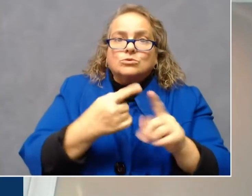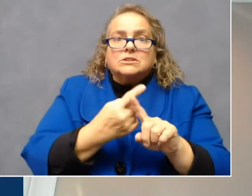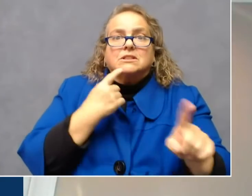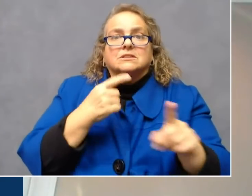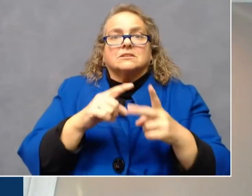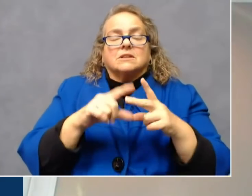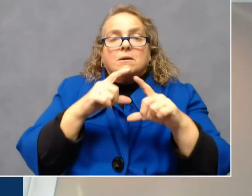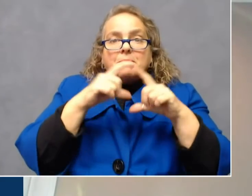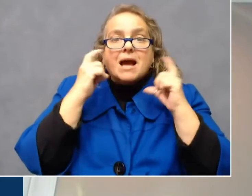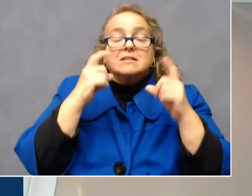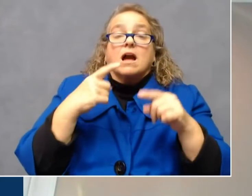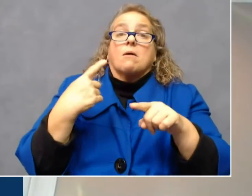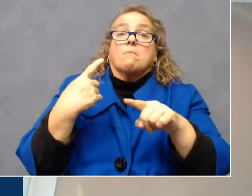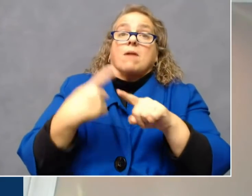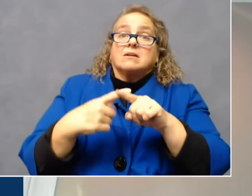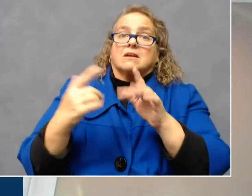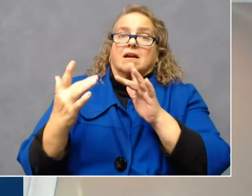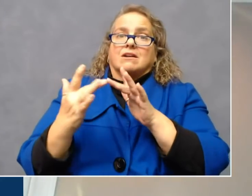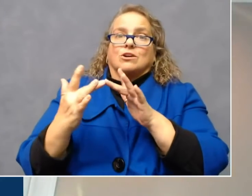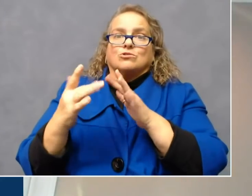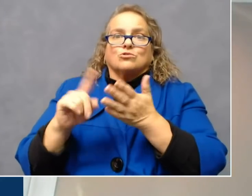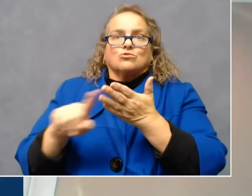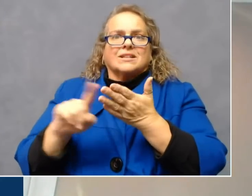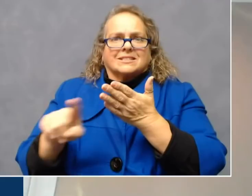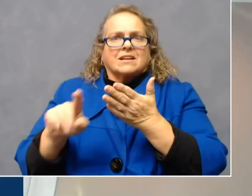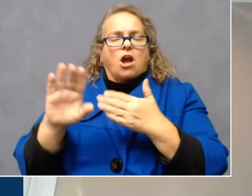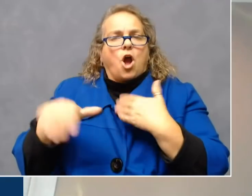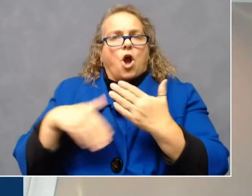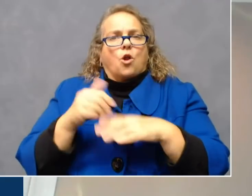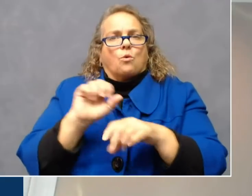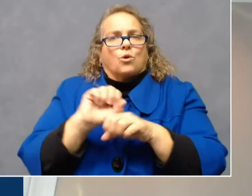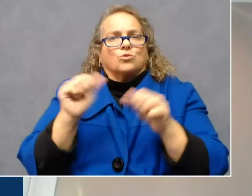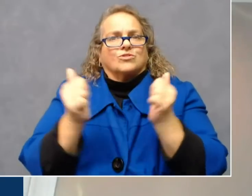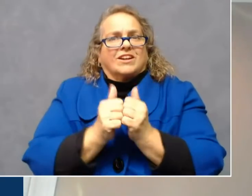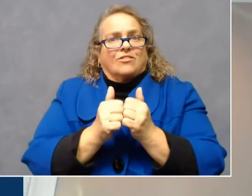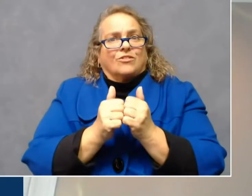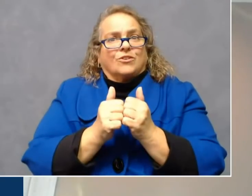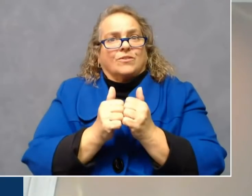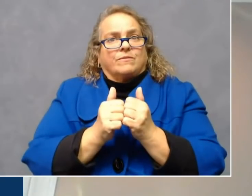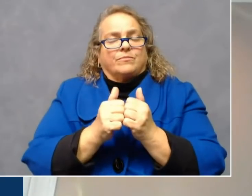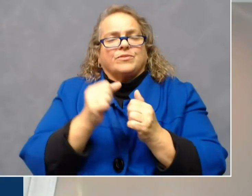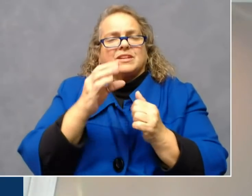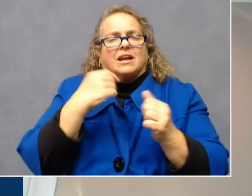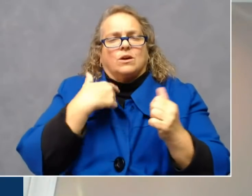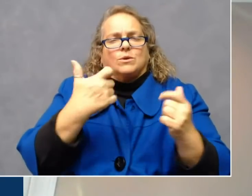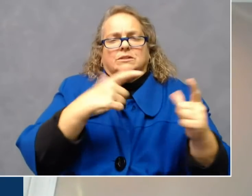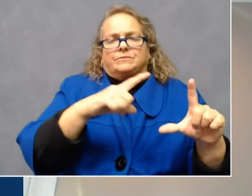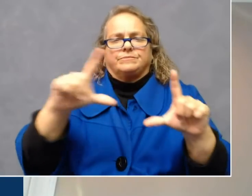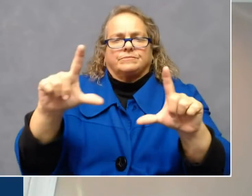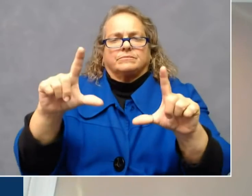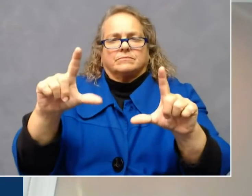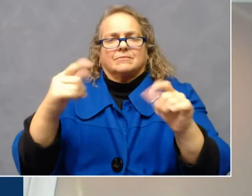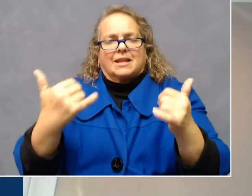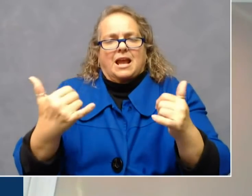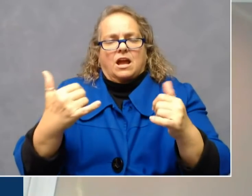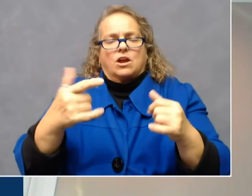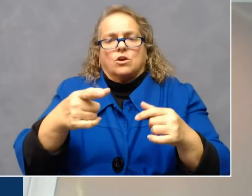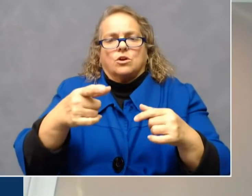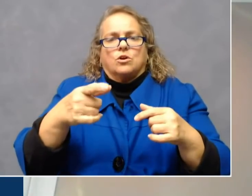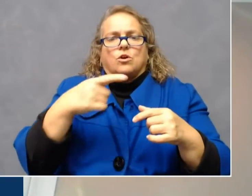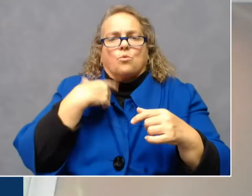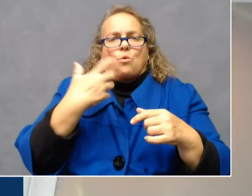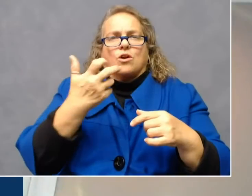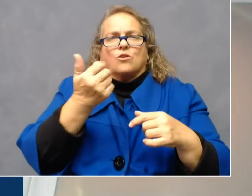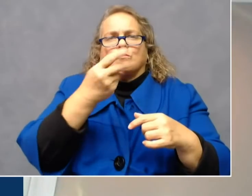first slide up, just a couple of comments here overall on where we are at the moment with our